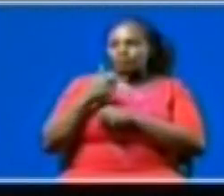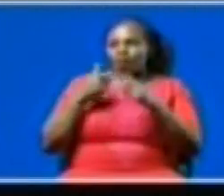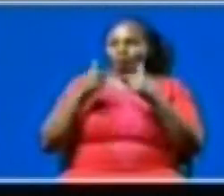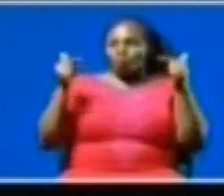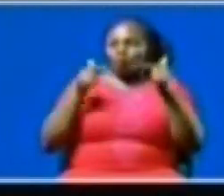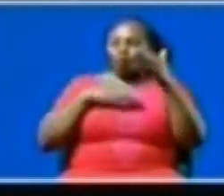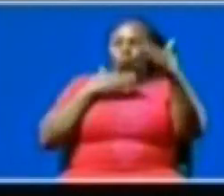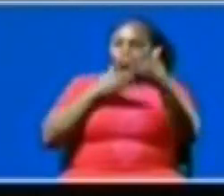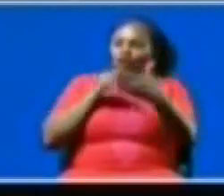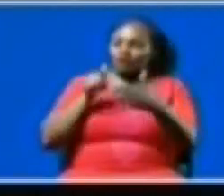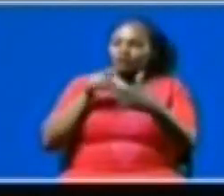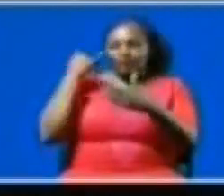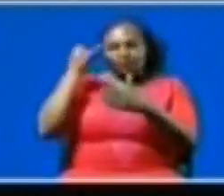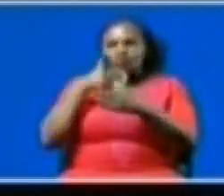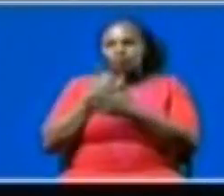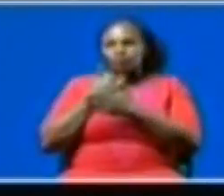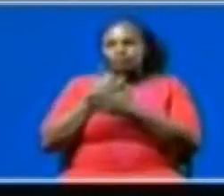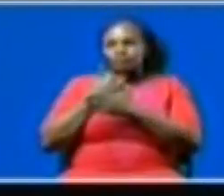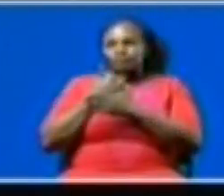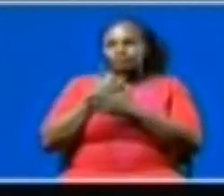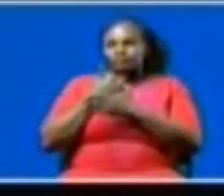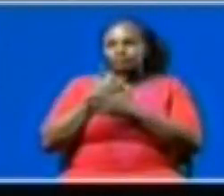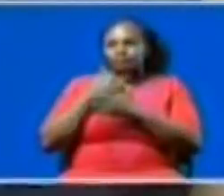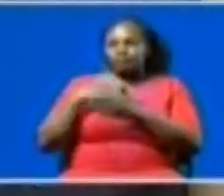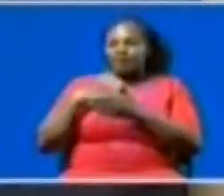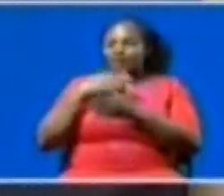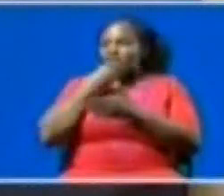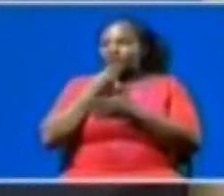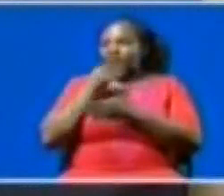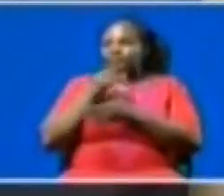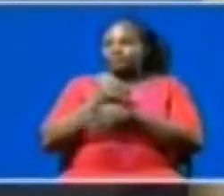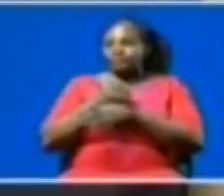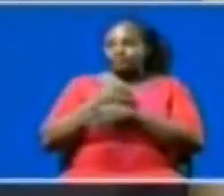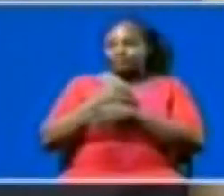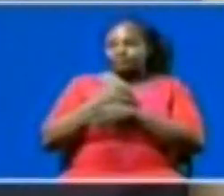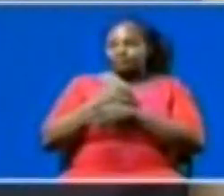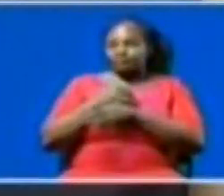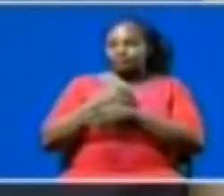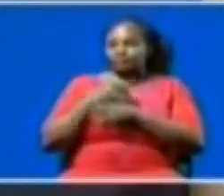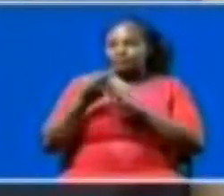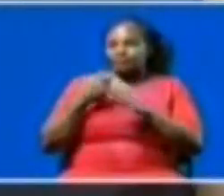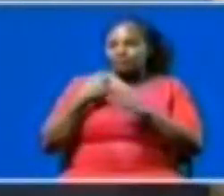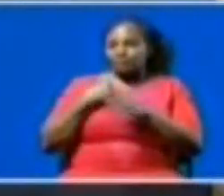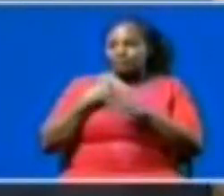opposed to that? Was it your dad or your mom? I think it was my dad. And the reaction from me